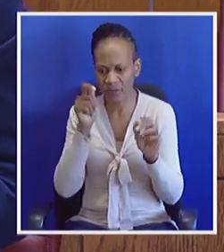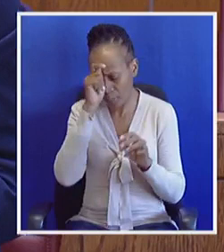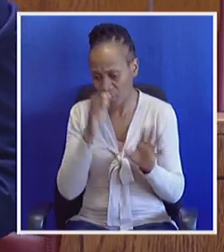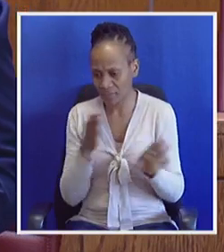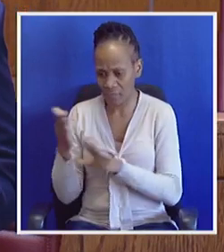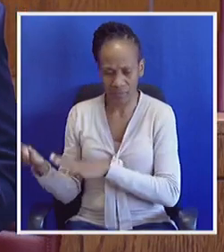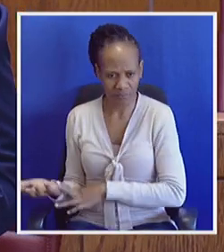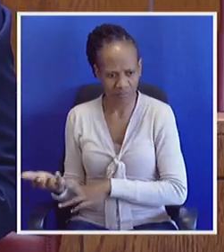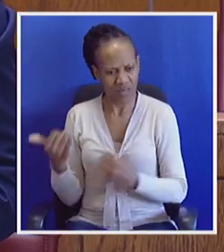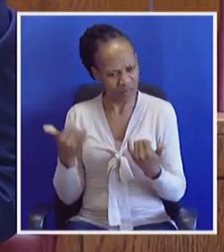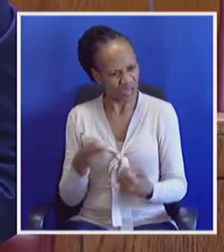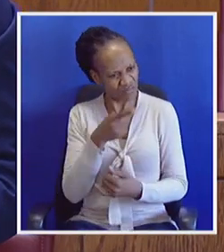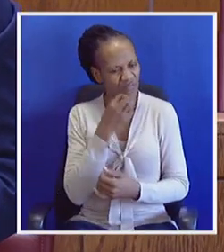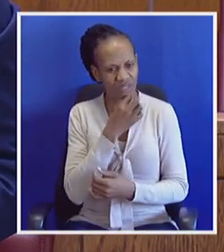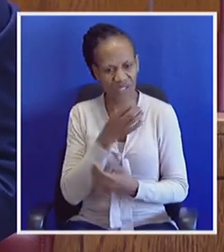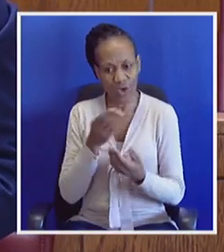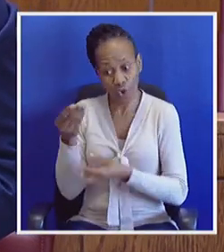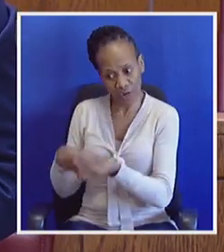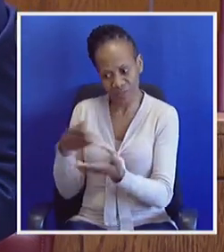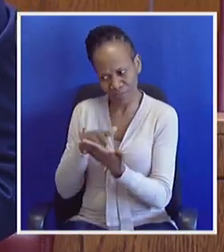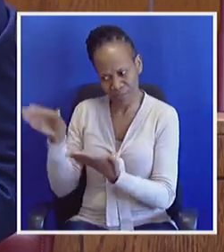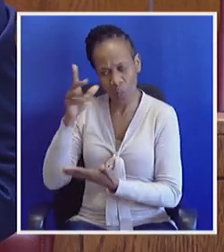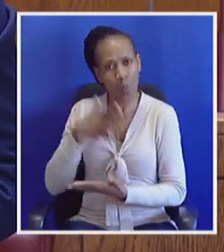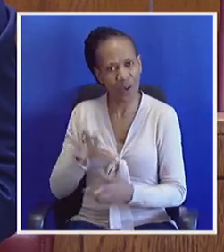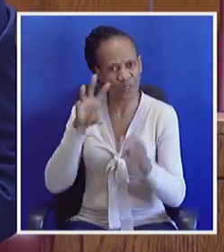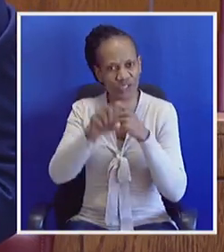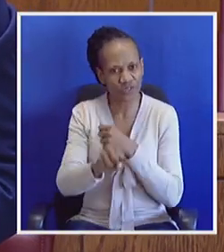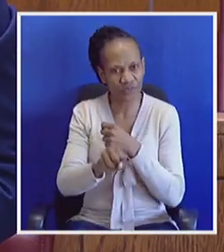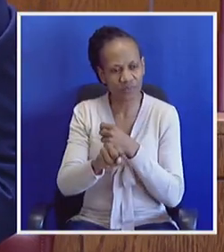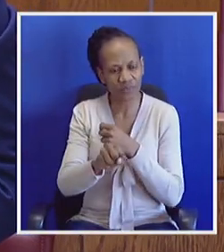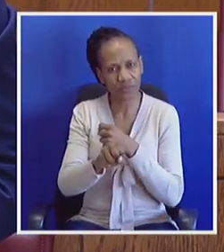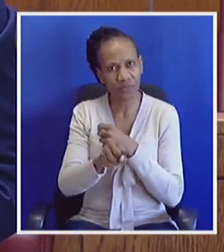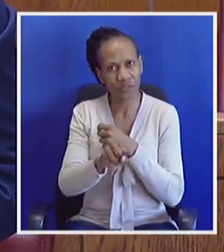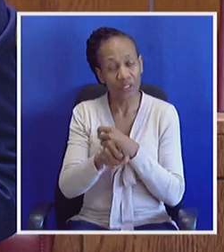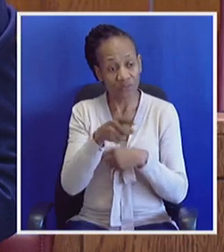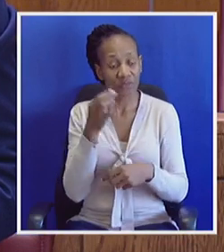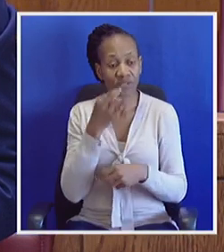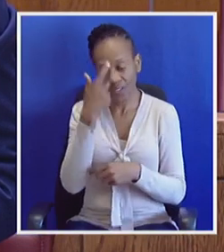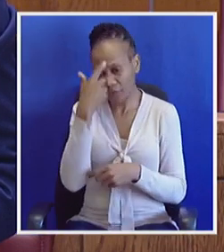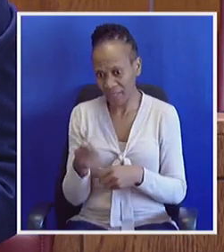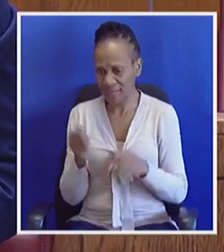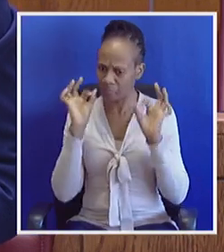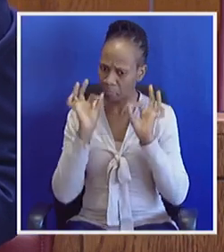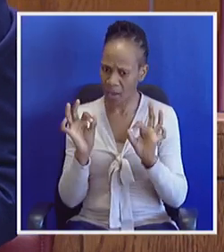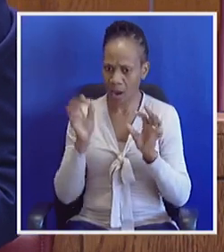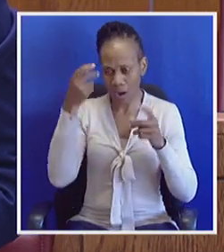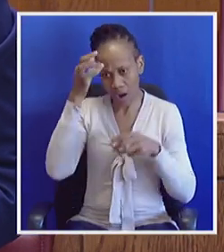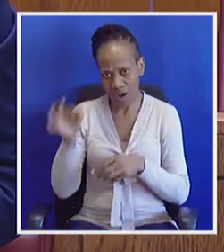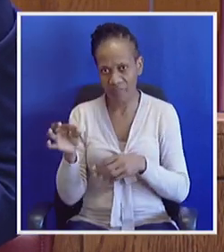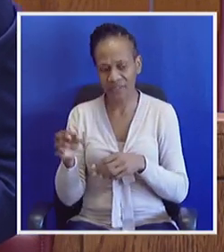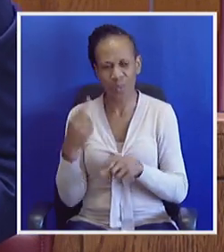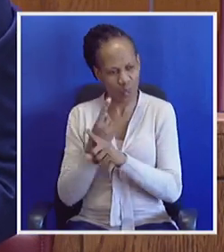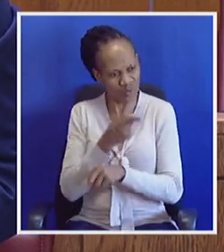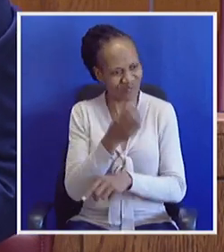serious about rooting out corruption, truly as you say, and that you believe in good governance, as you have always